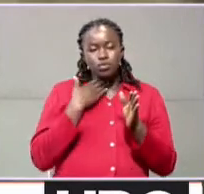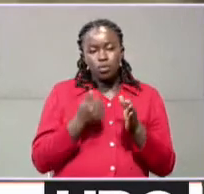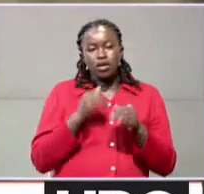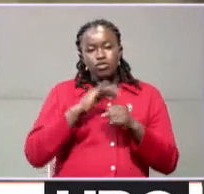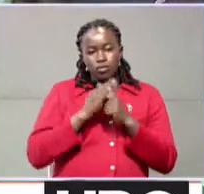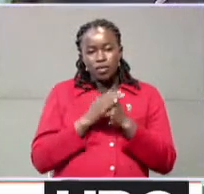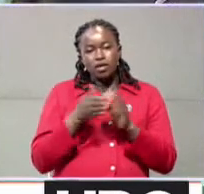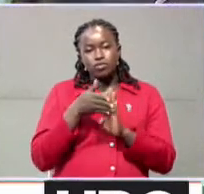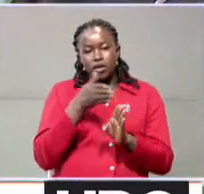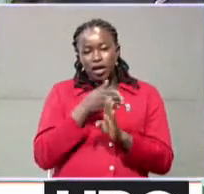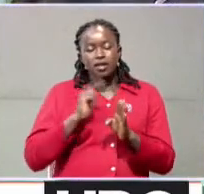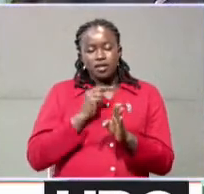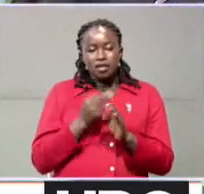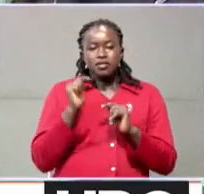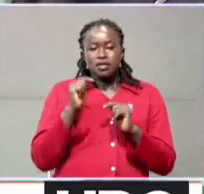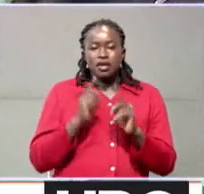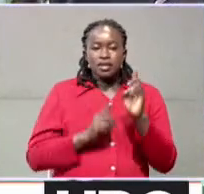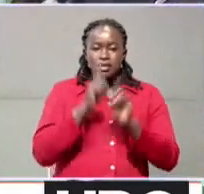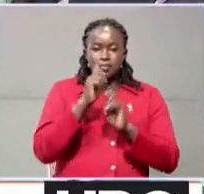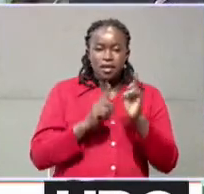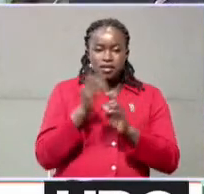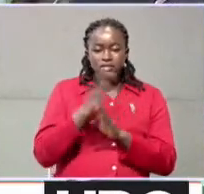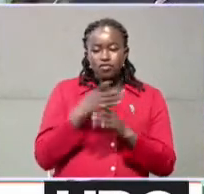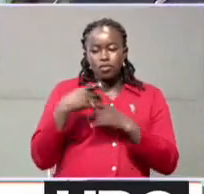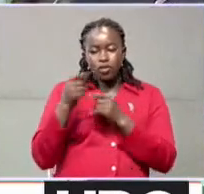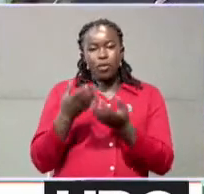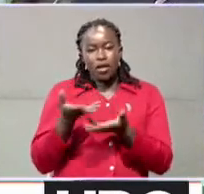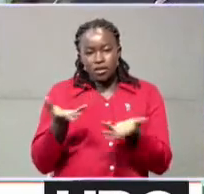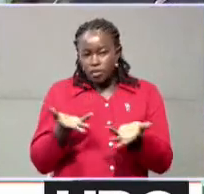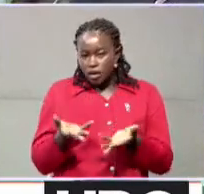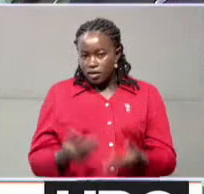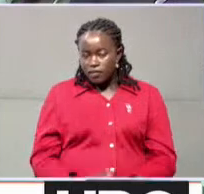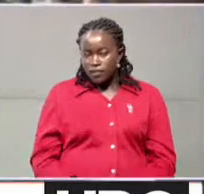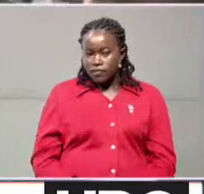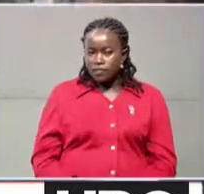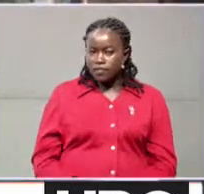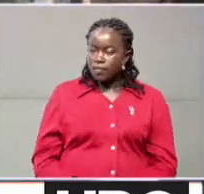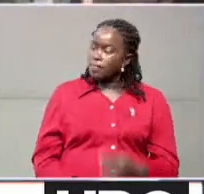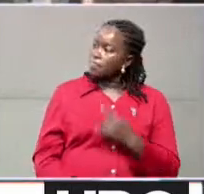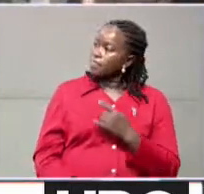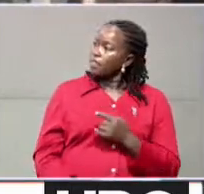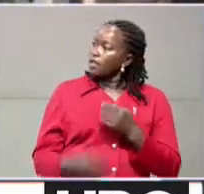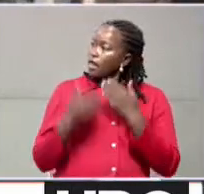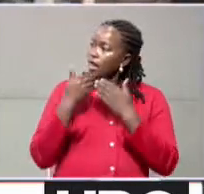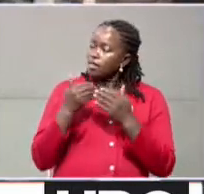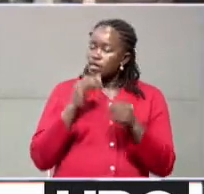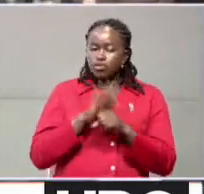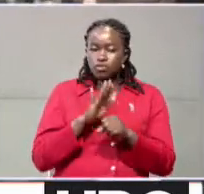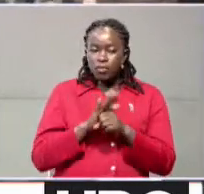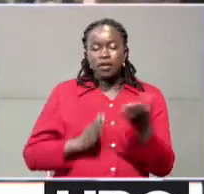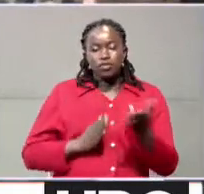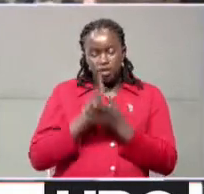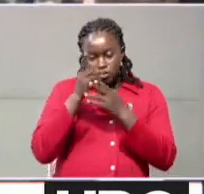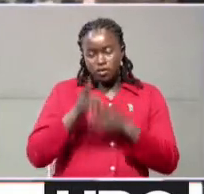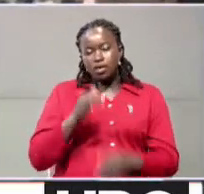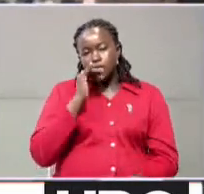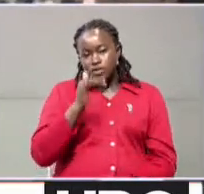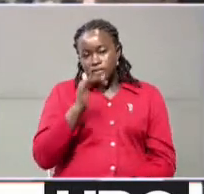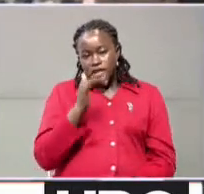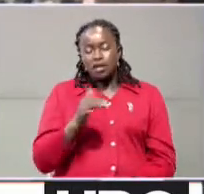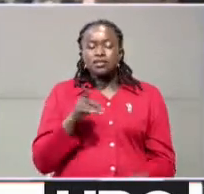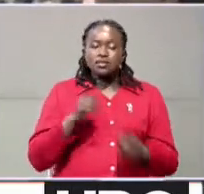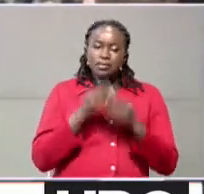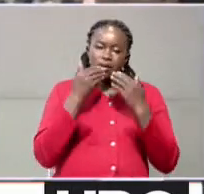us in a bit before we go anywhere uh thank you so much electron our speaker and i want to thank the chair for the